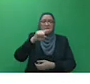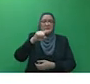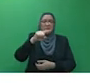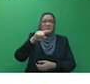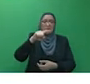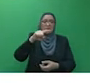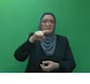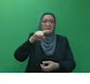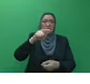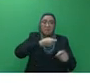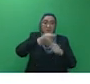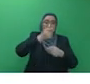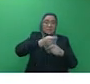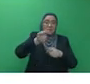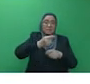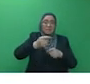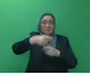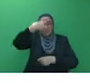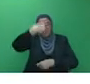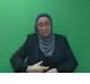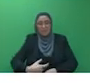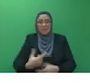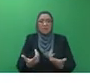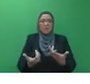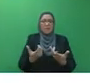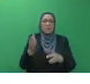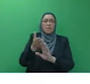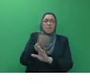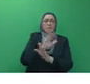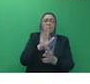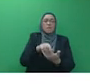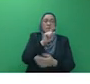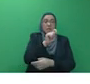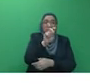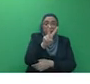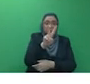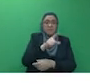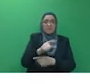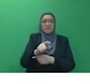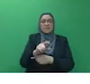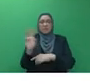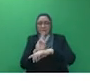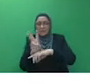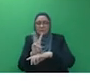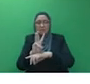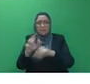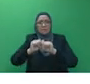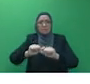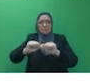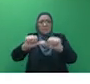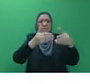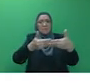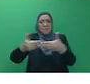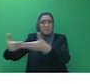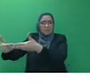for tv and movies i think shooting will still continue because all those cinemas have been closed i and i wish them all the